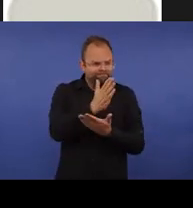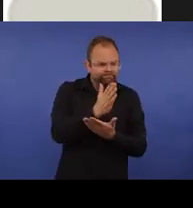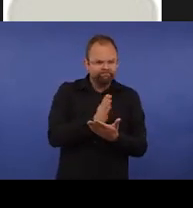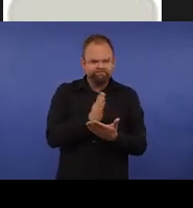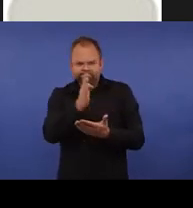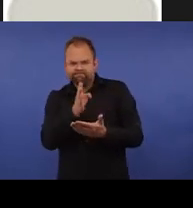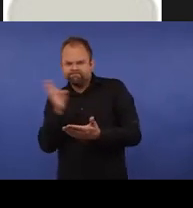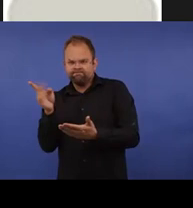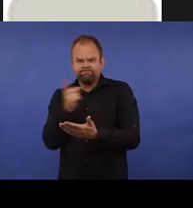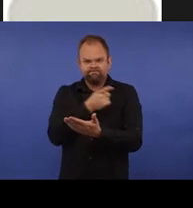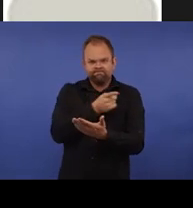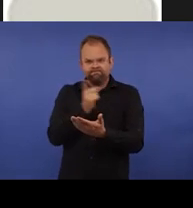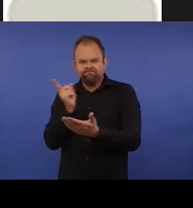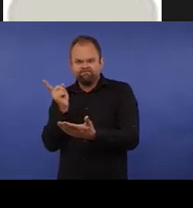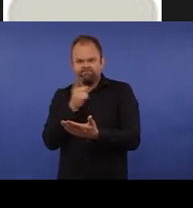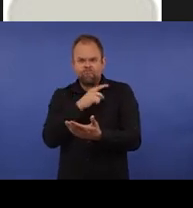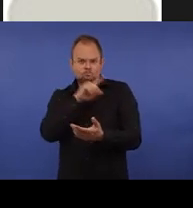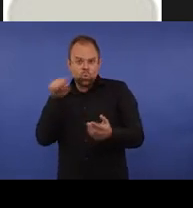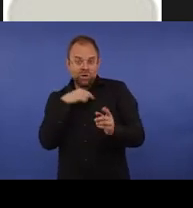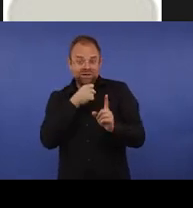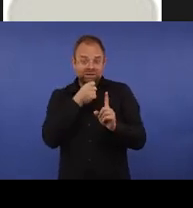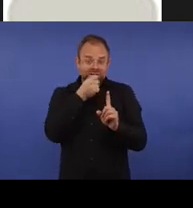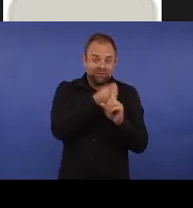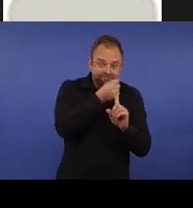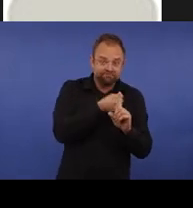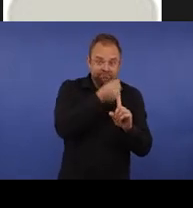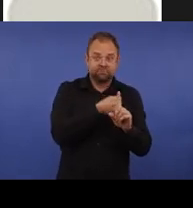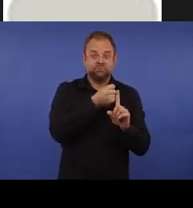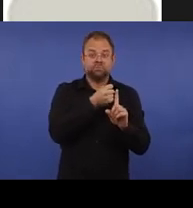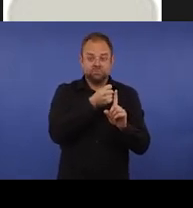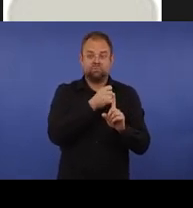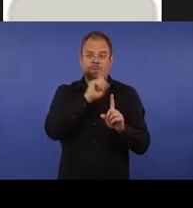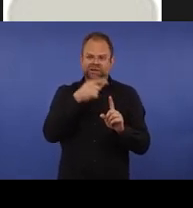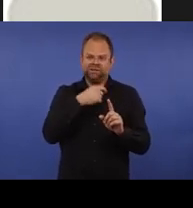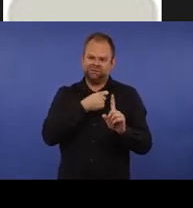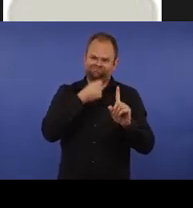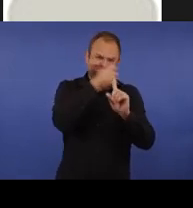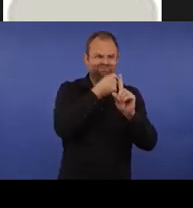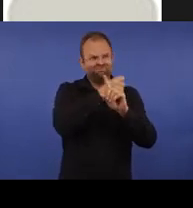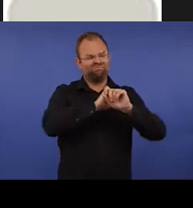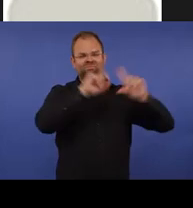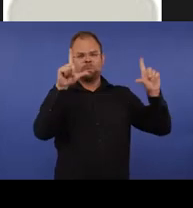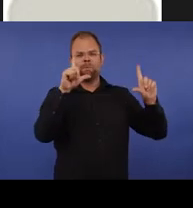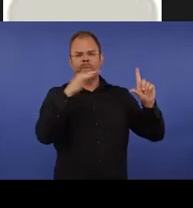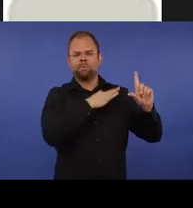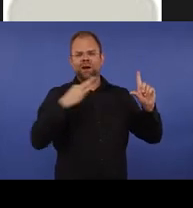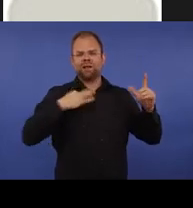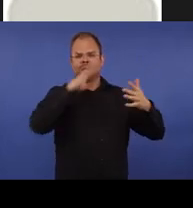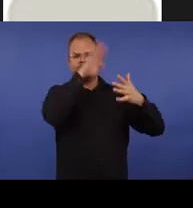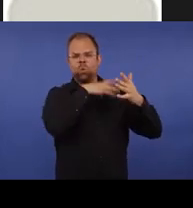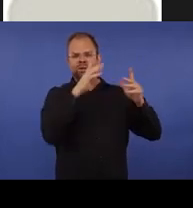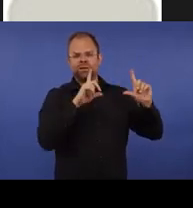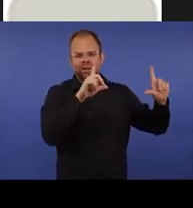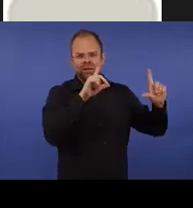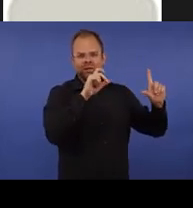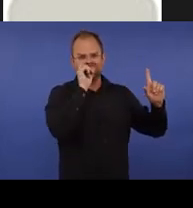model, but we likewise need to be fighting for quality health care. People need to understand that when quality